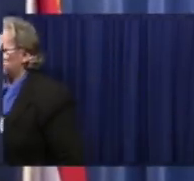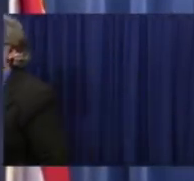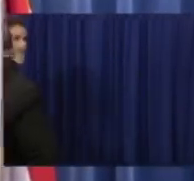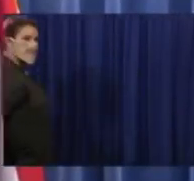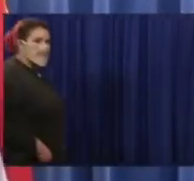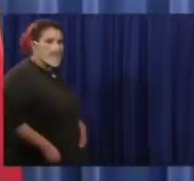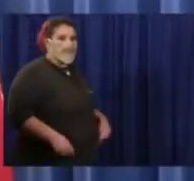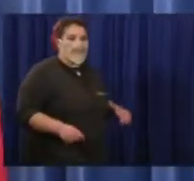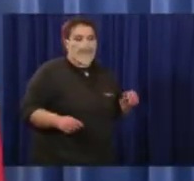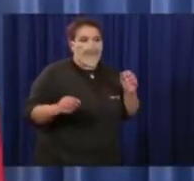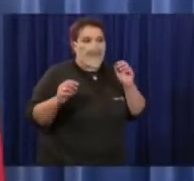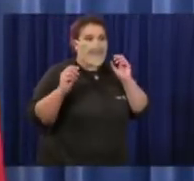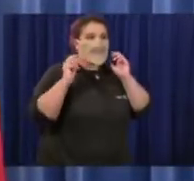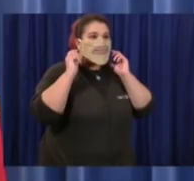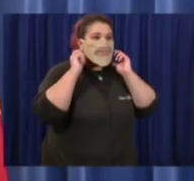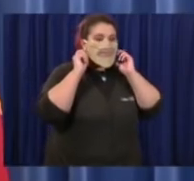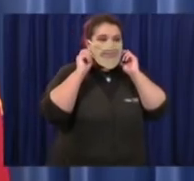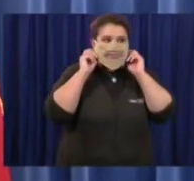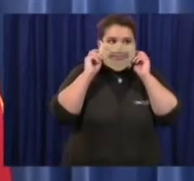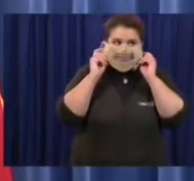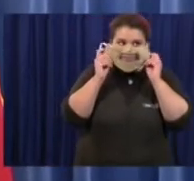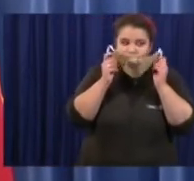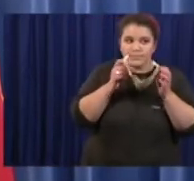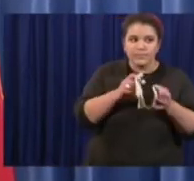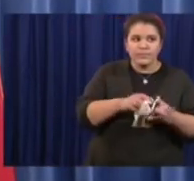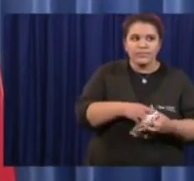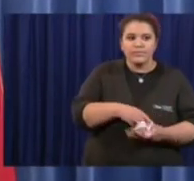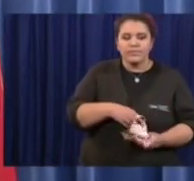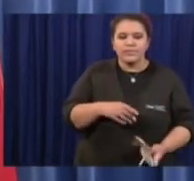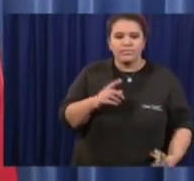That it has been a hot spot?